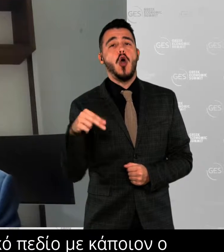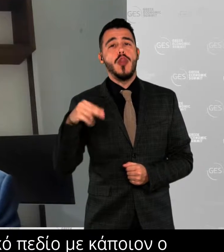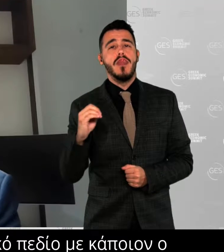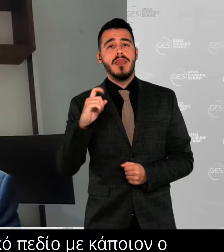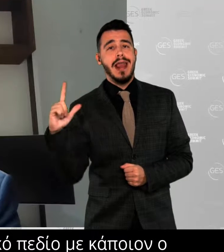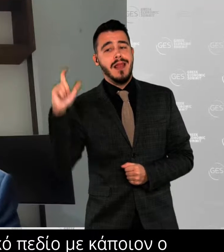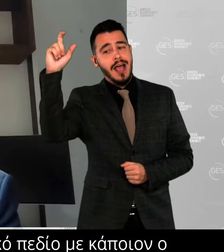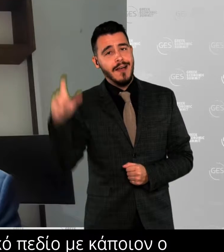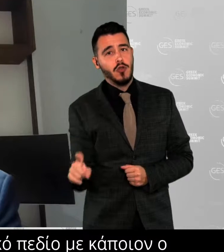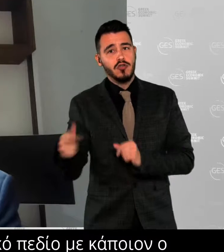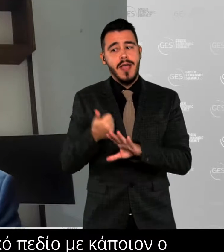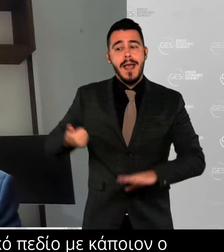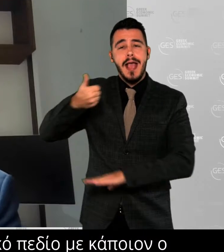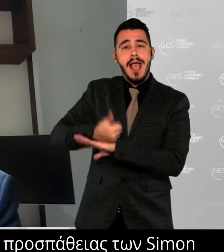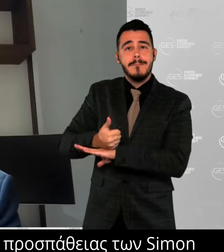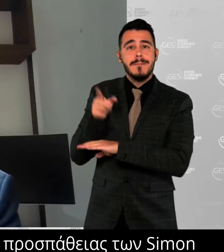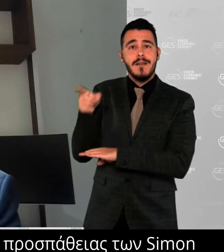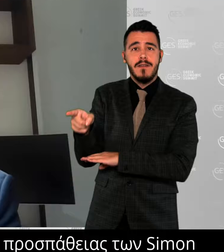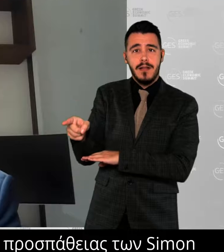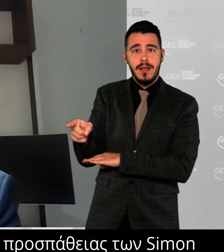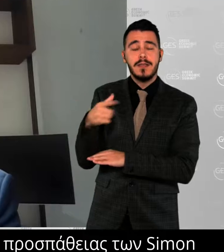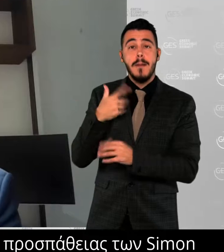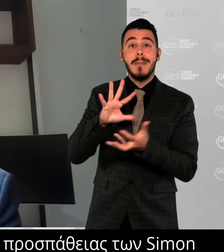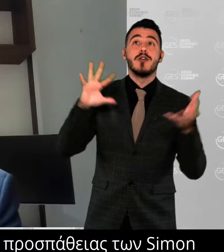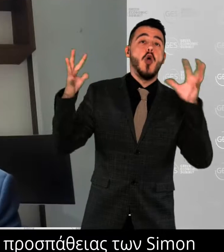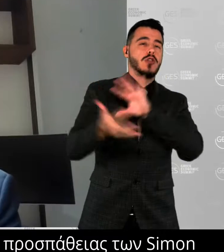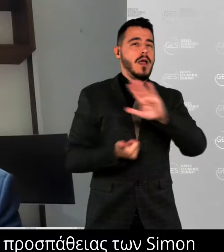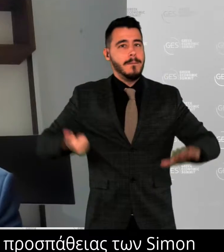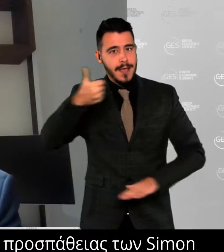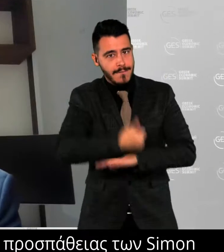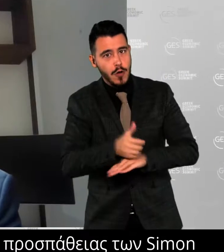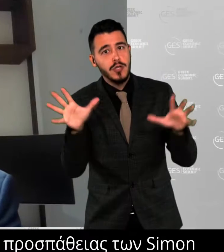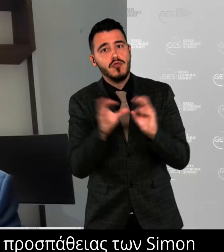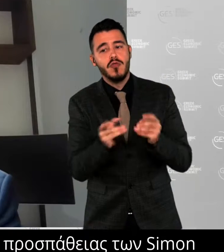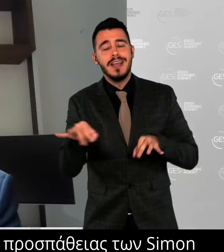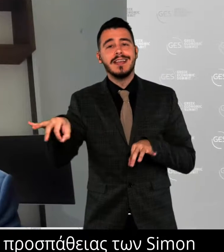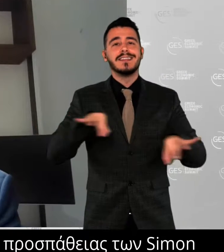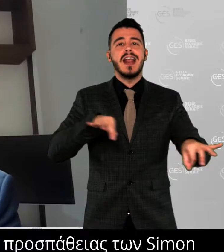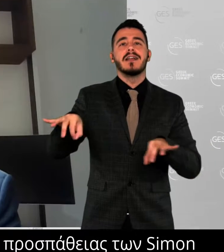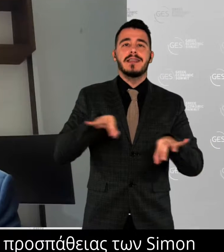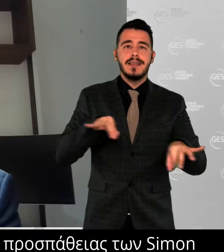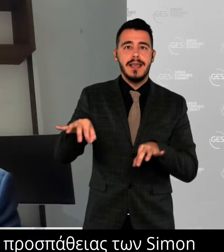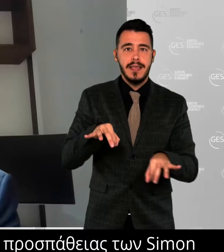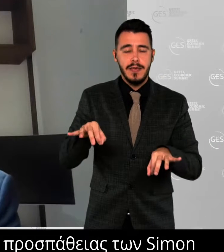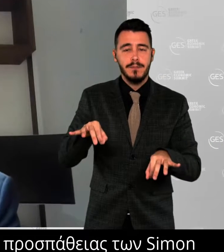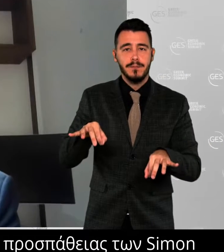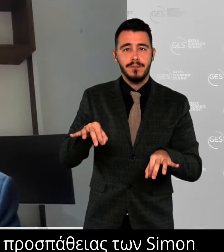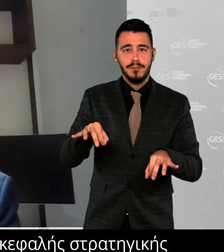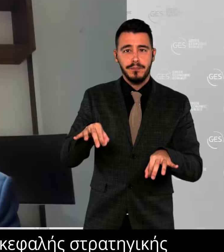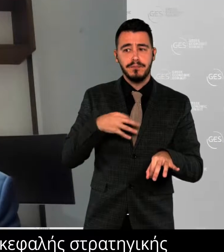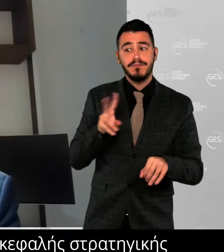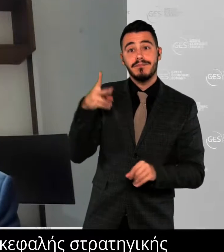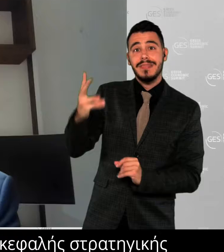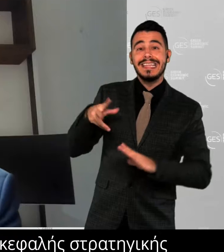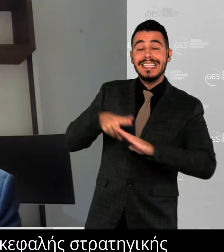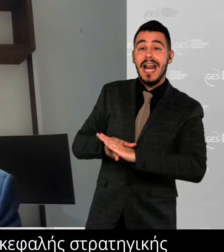Standard Chartered Bank, a bank spearheading the race to net zero. Simon has over a decade of experience of sustainability in the finance